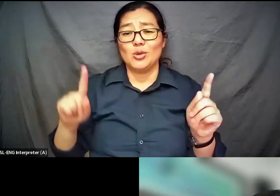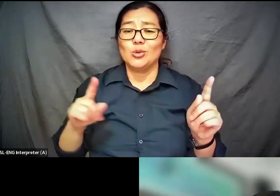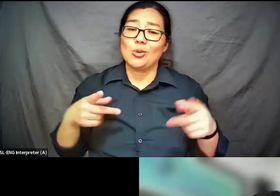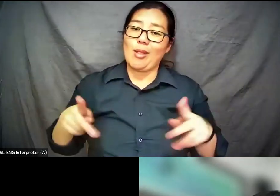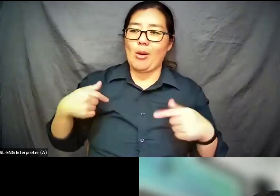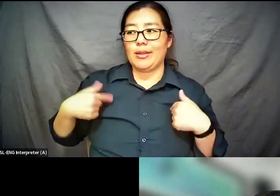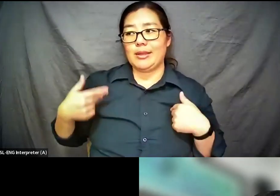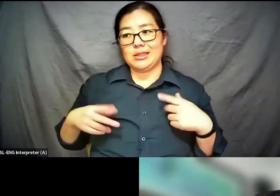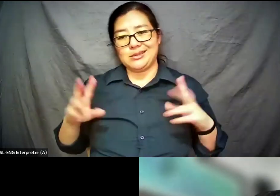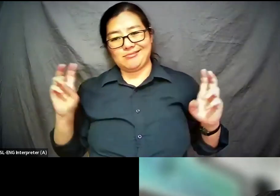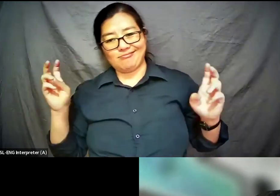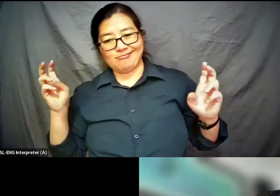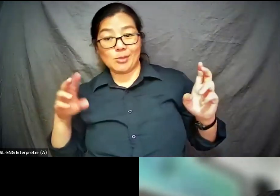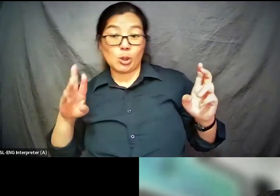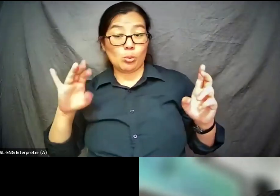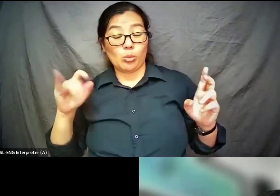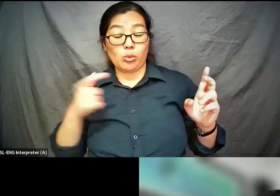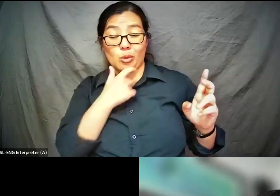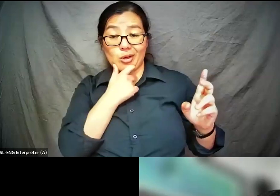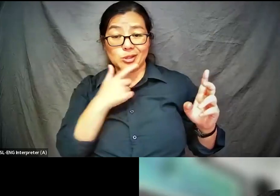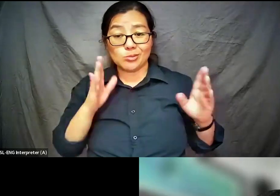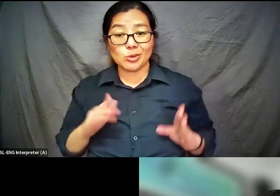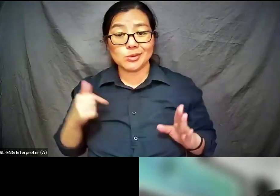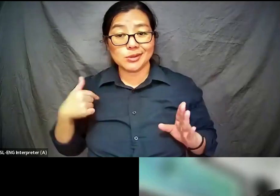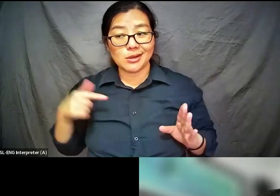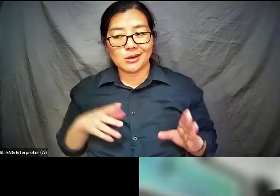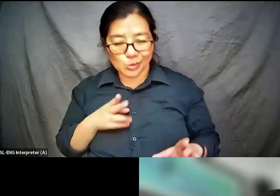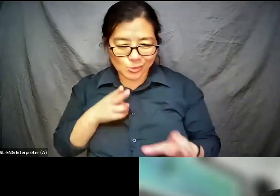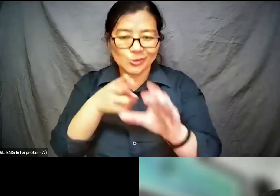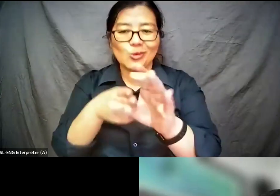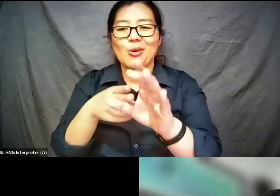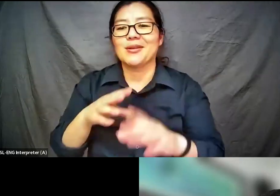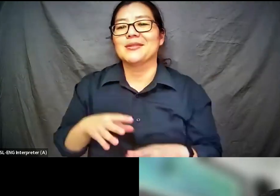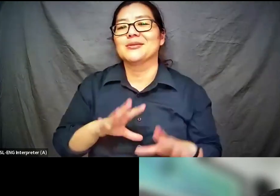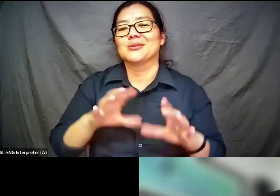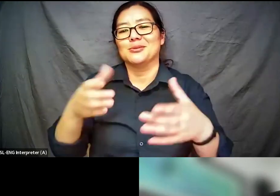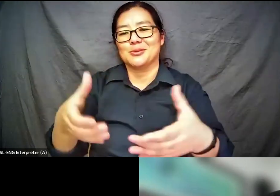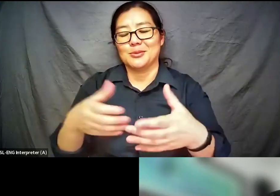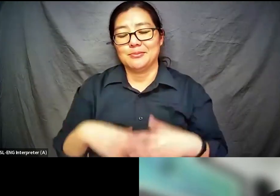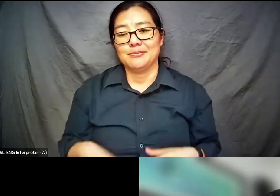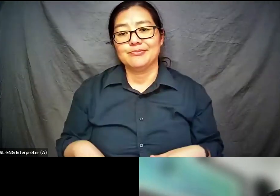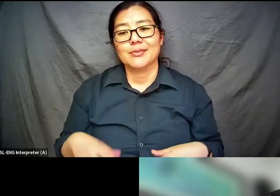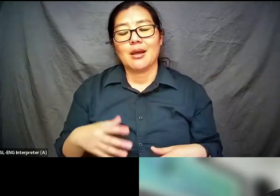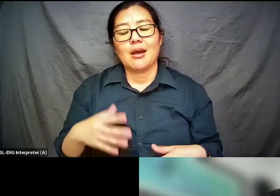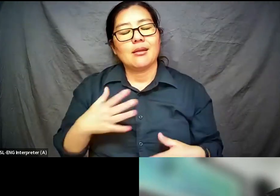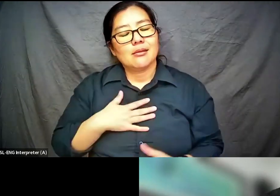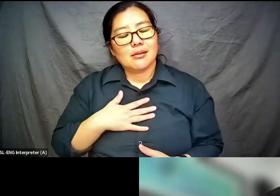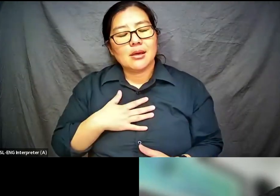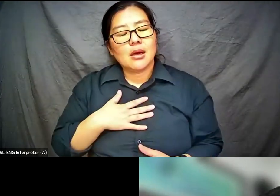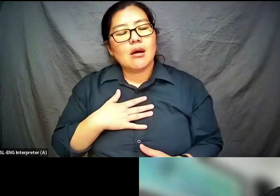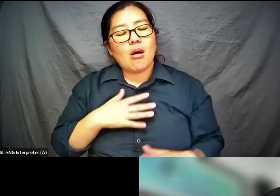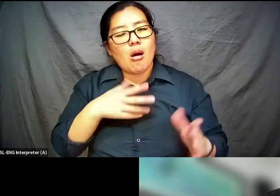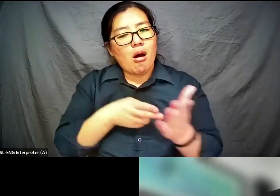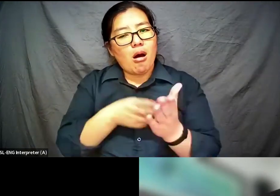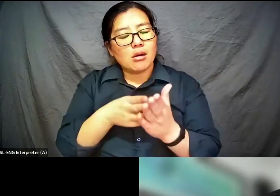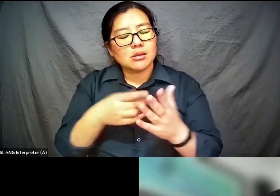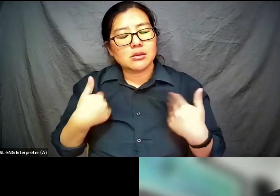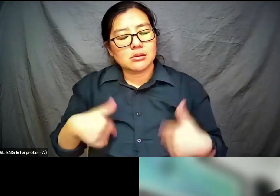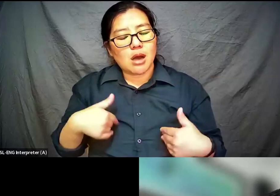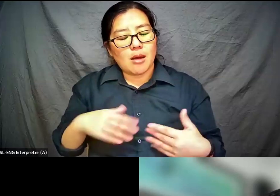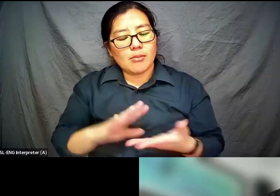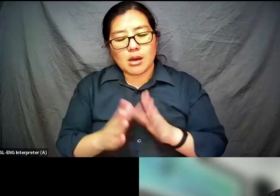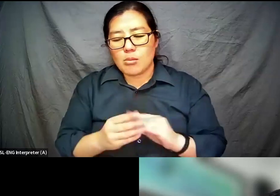itself, really like tapped our capacity, and we recognized the ways that the fellows of that first